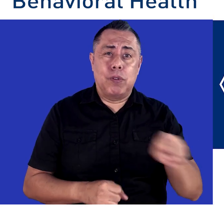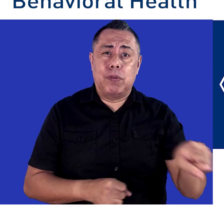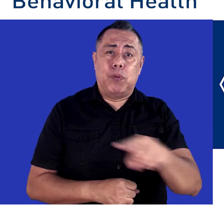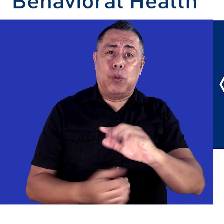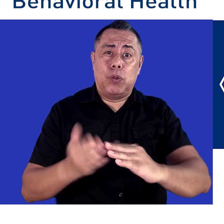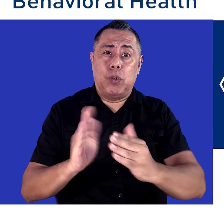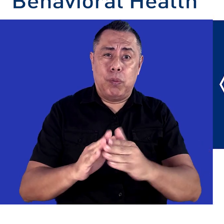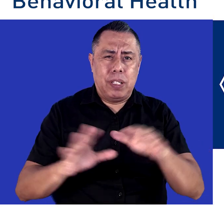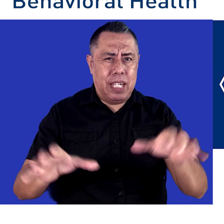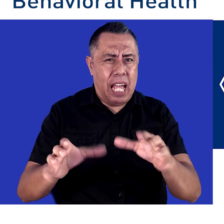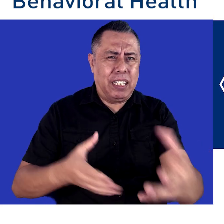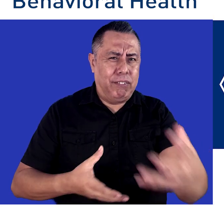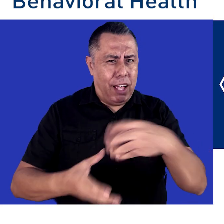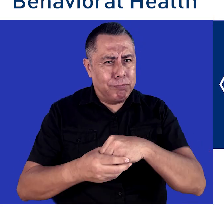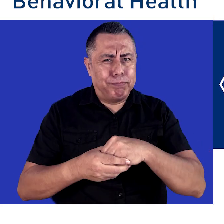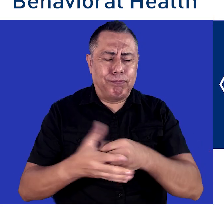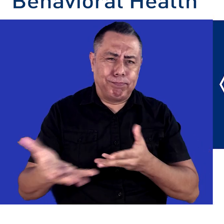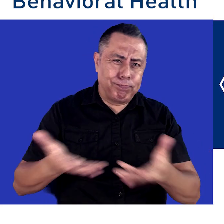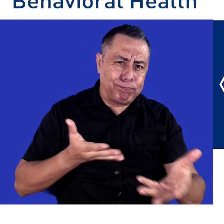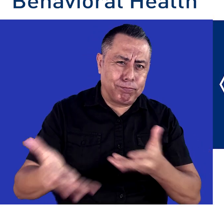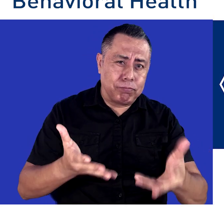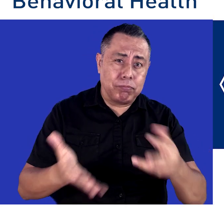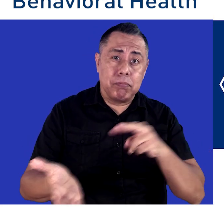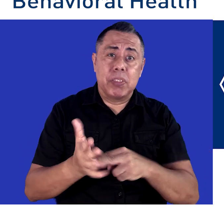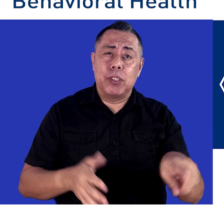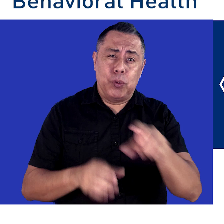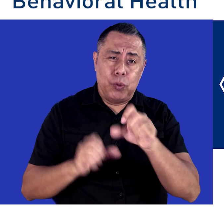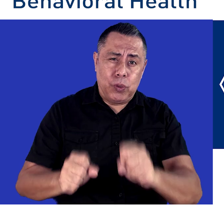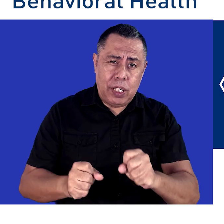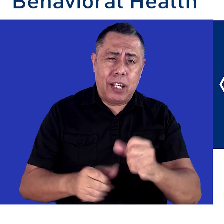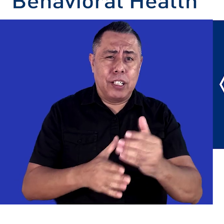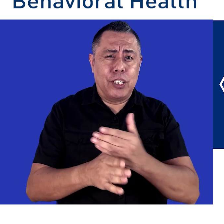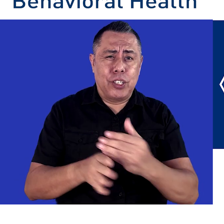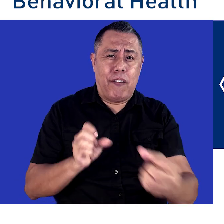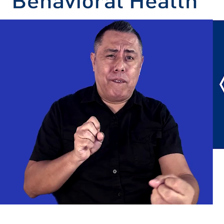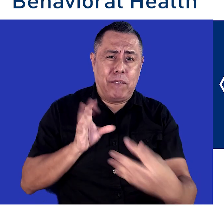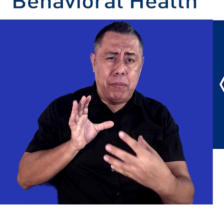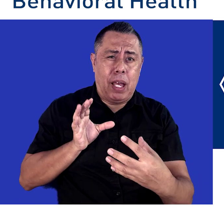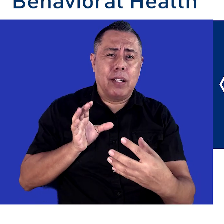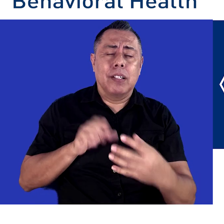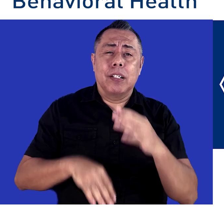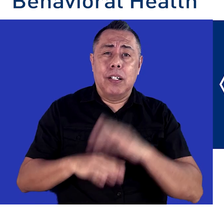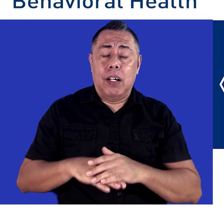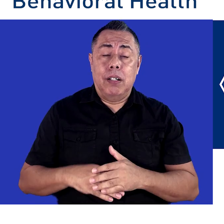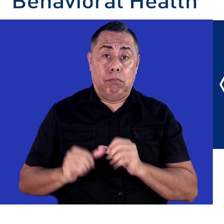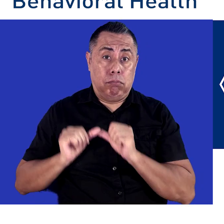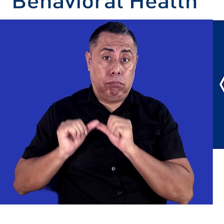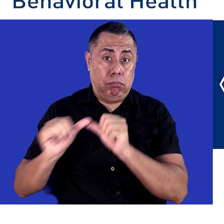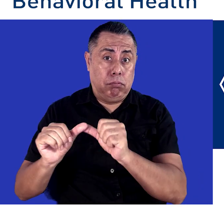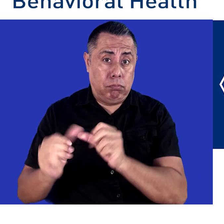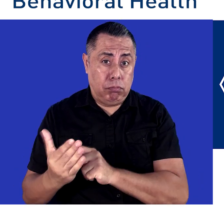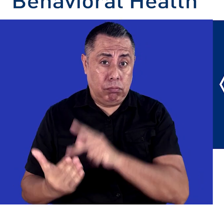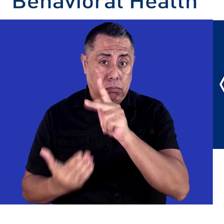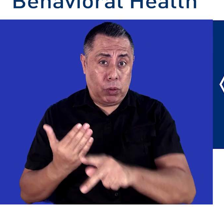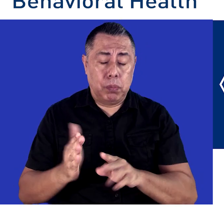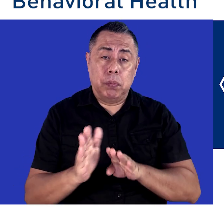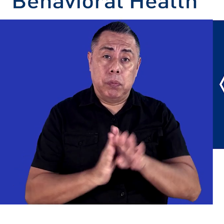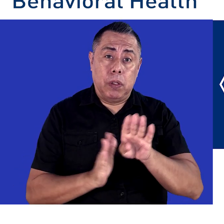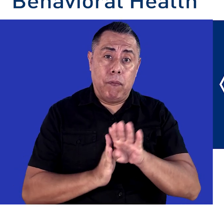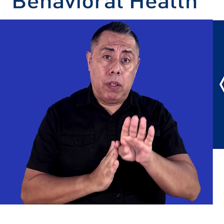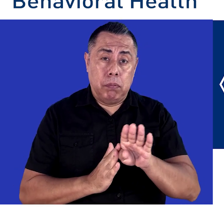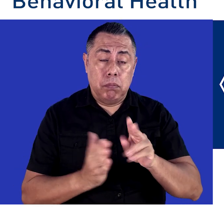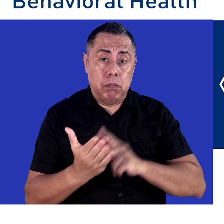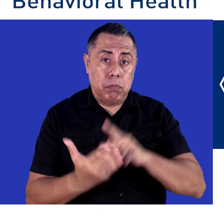active community participation process, where you can provide feedback on sustaining programs, developing programs, or